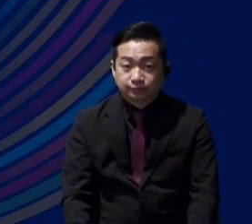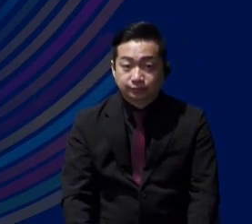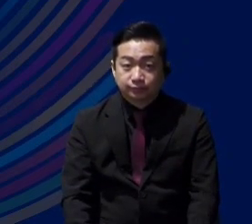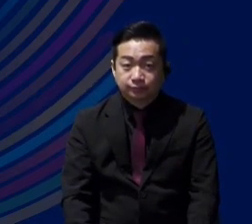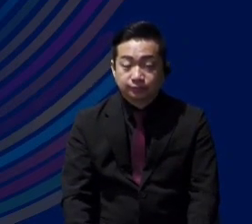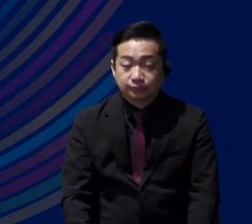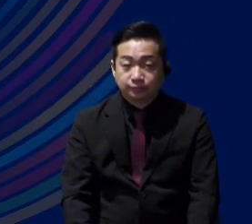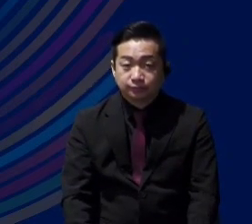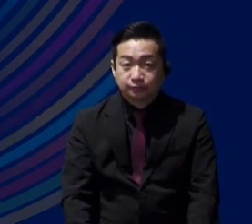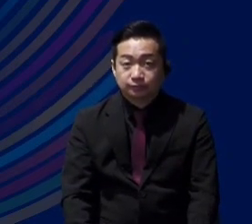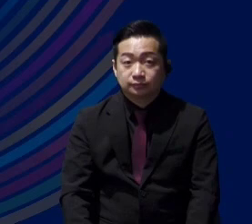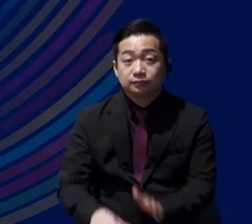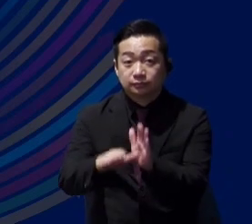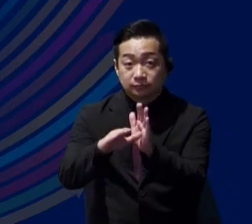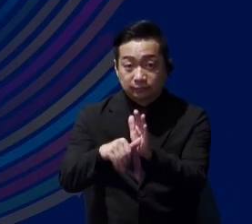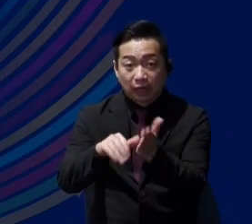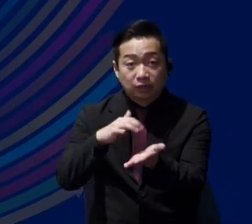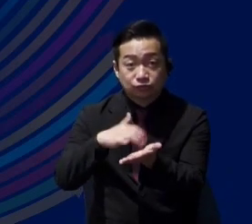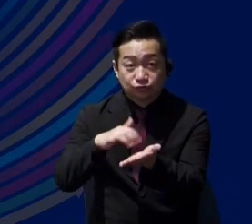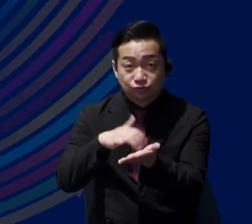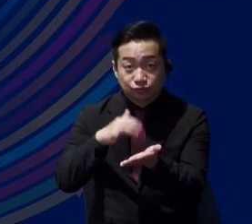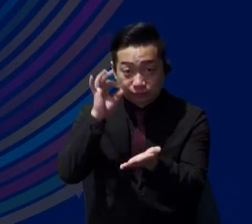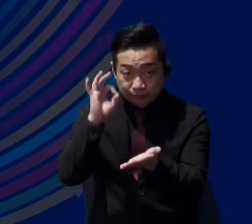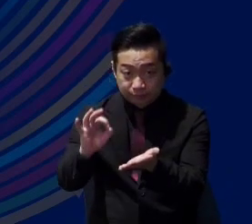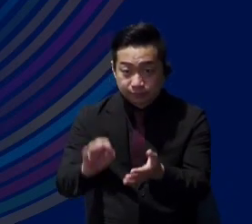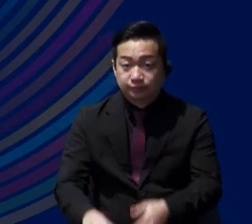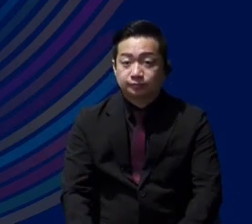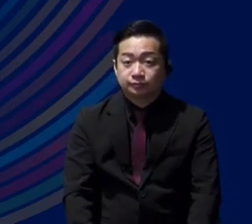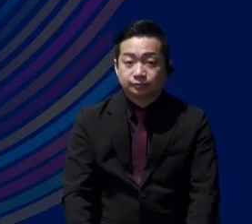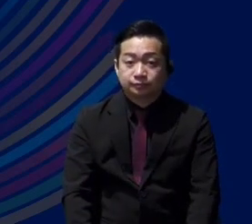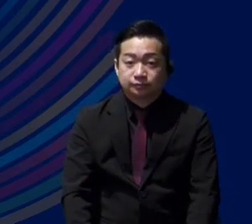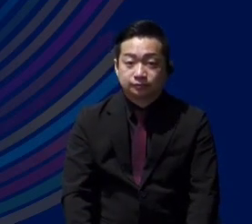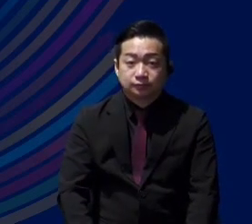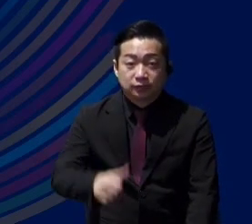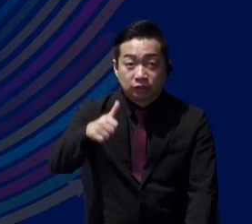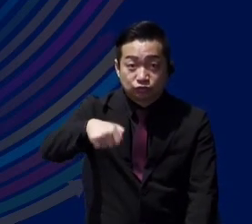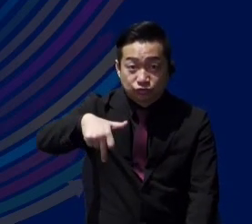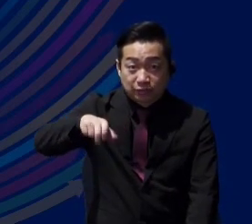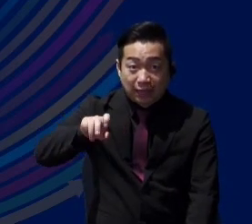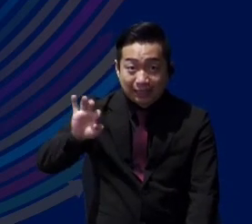but Singapore was better than you. But in